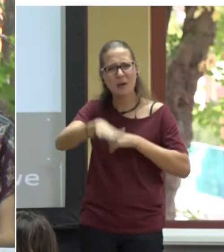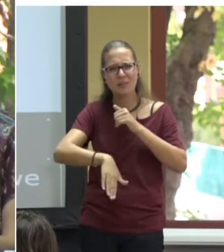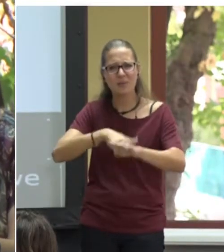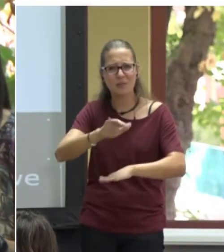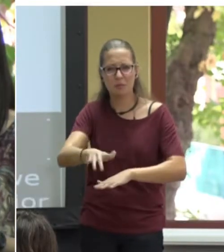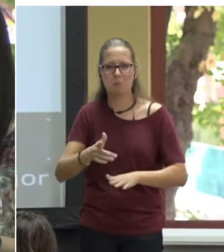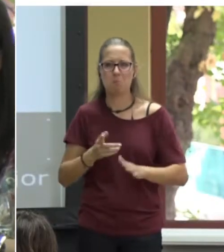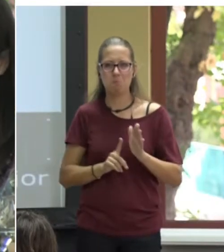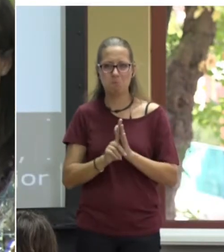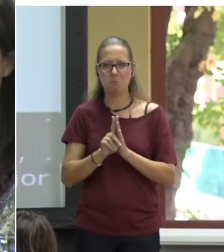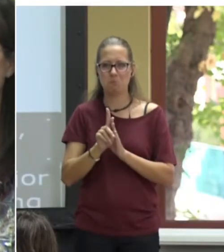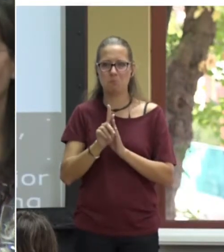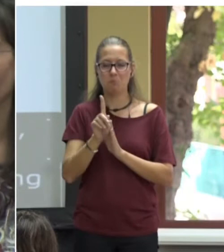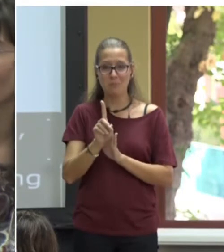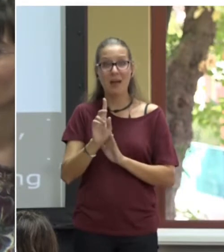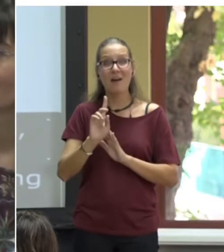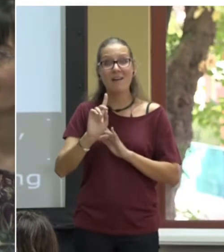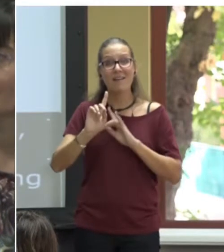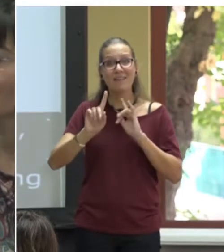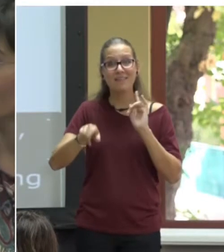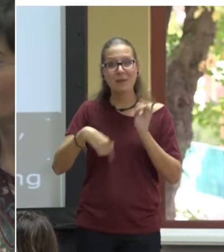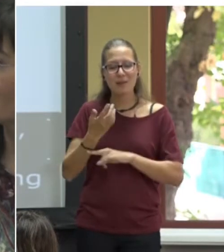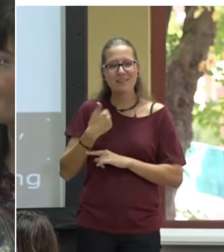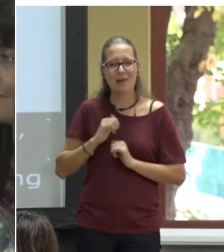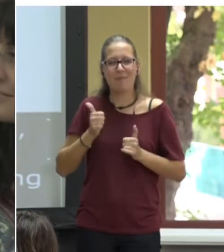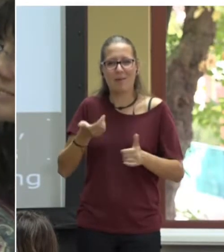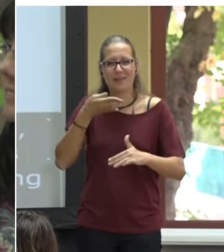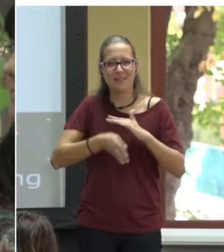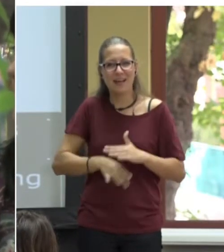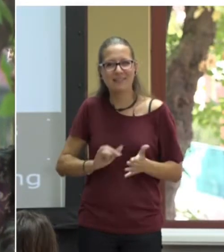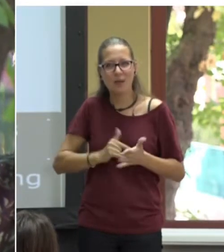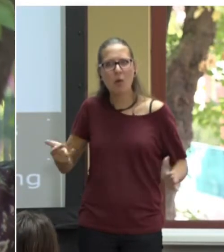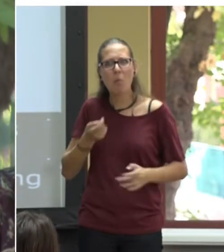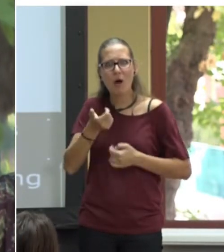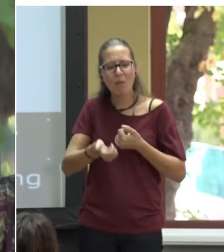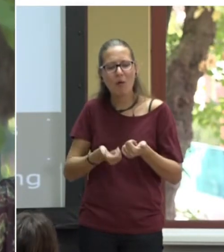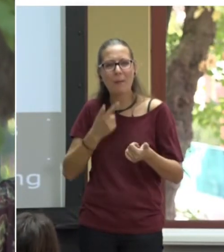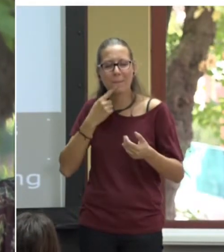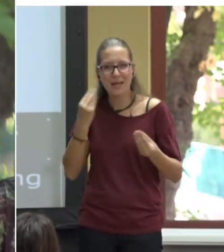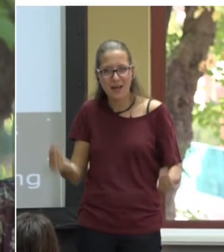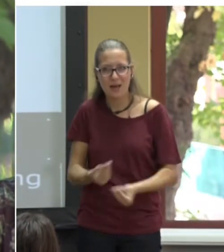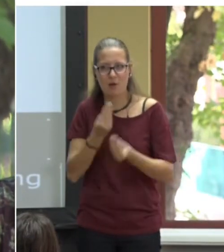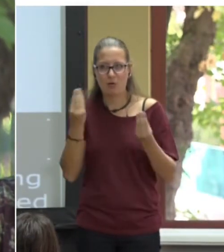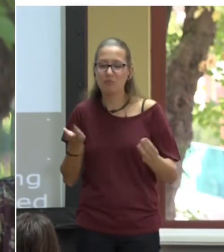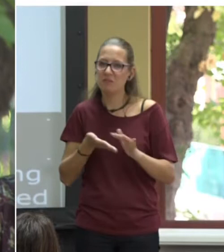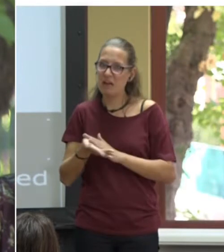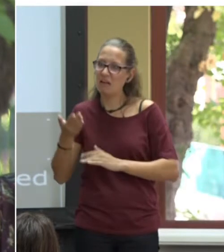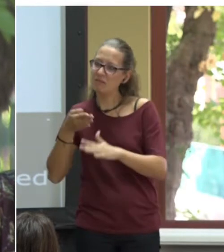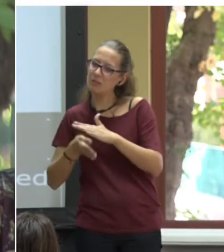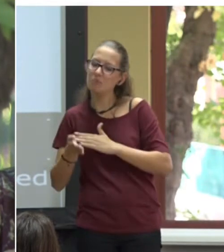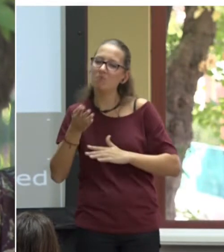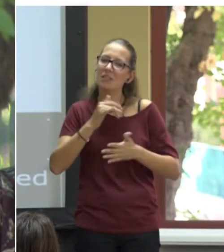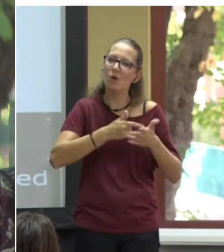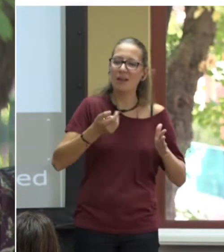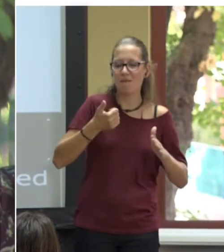step. Technological accessibility started later, but I think that we're advancing, and little by little, accessibility is just getting